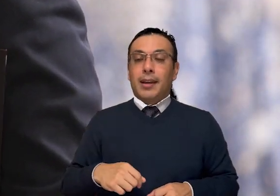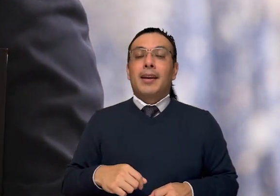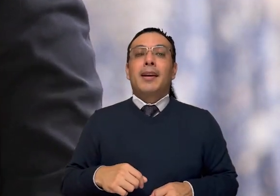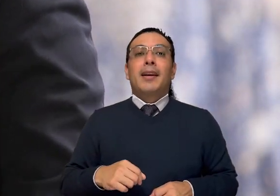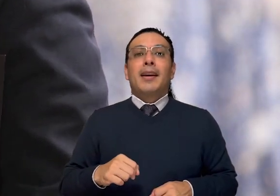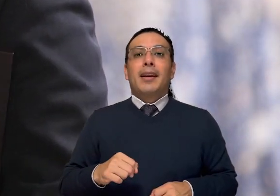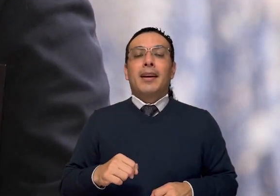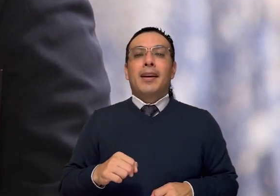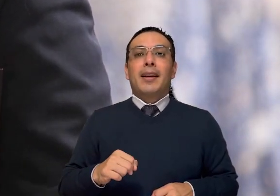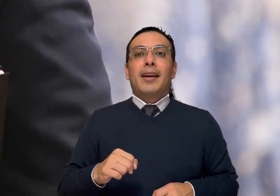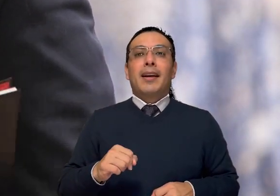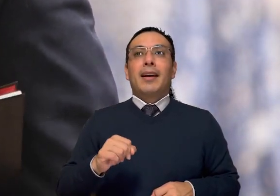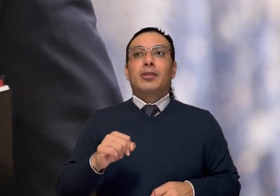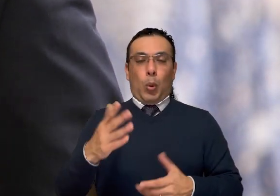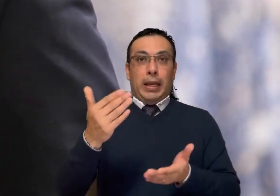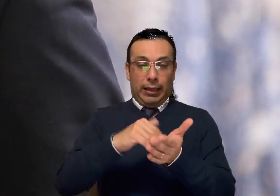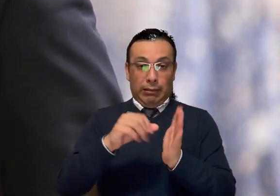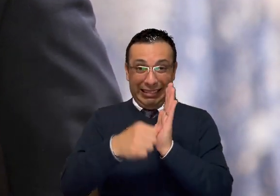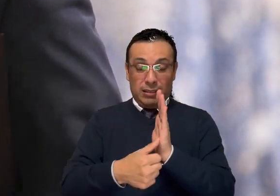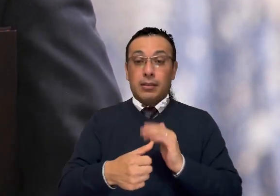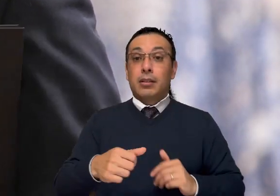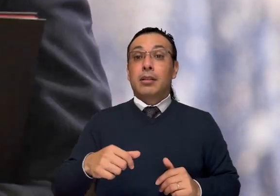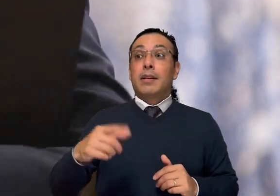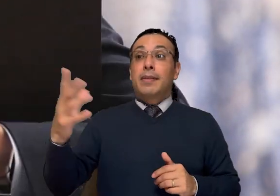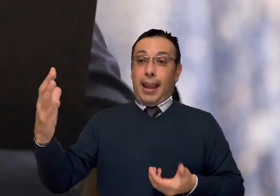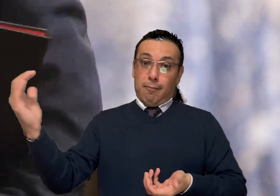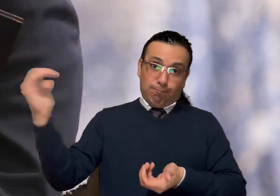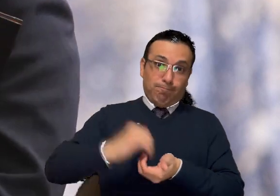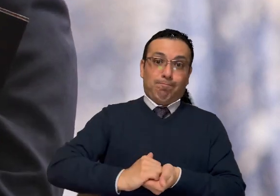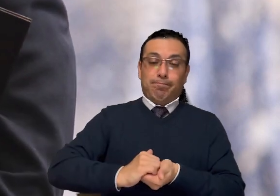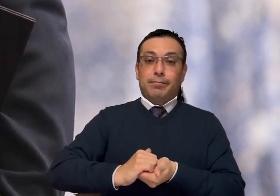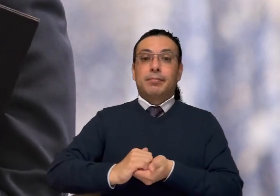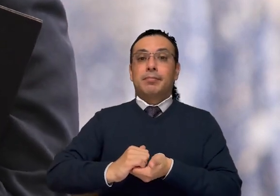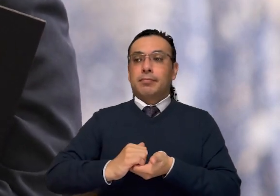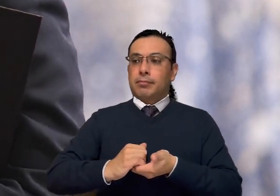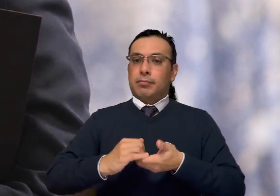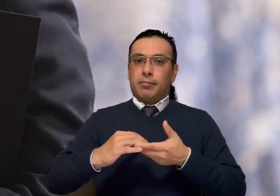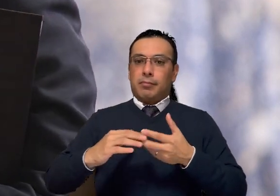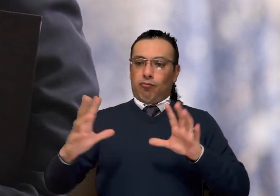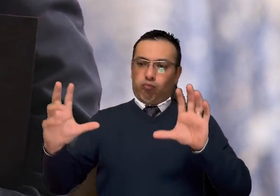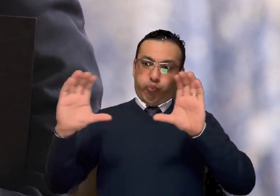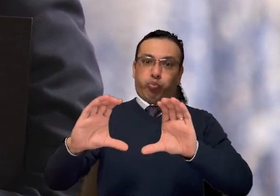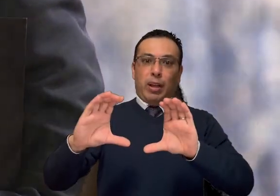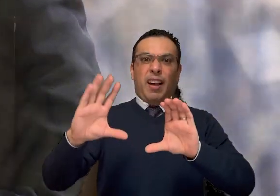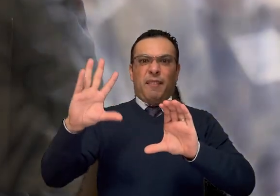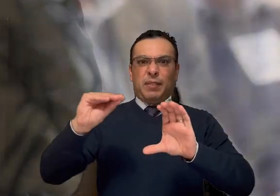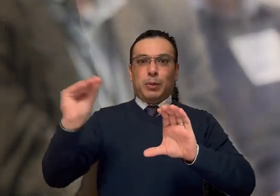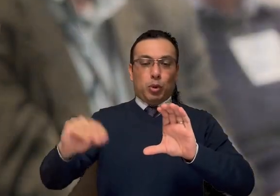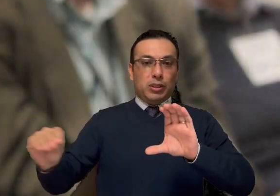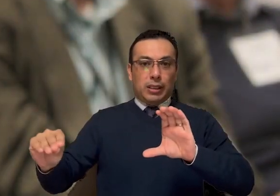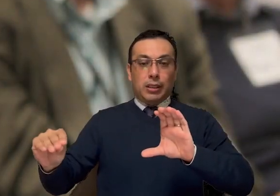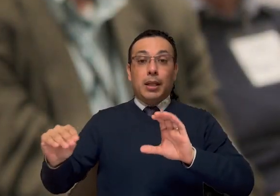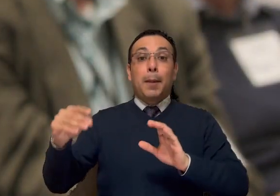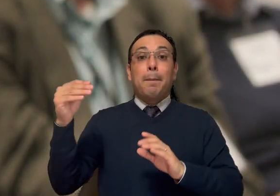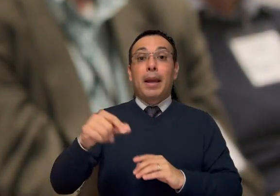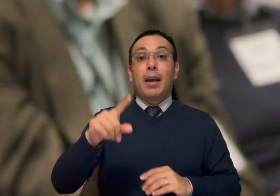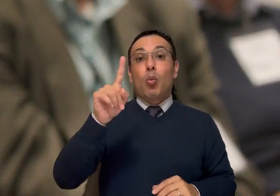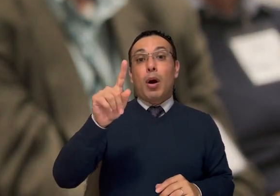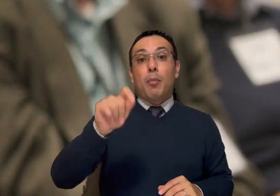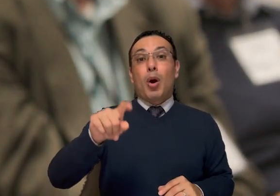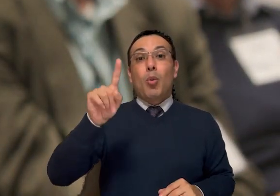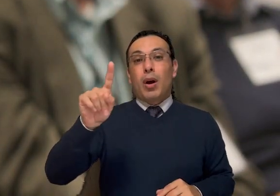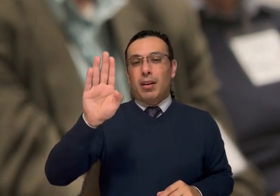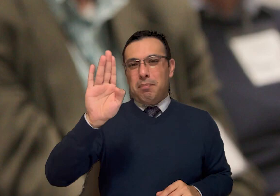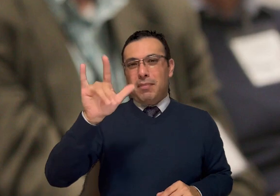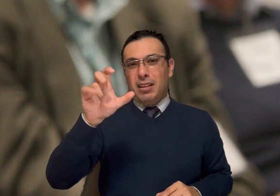I'm very sorry. So BP bought in to be a joint venture partner at 50%, and they paid $1.1